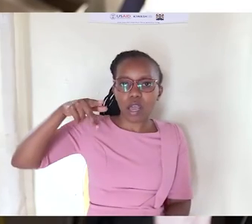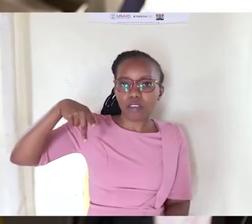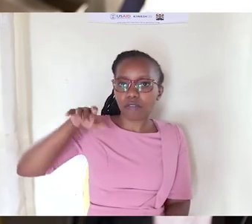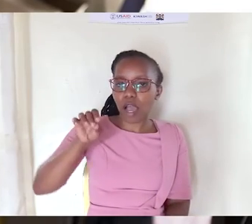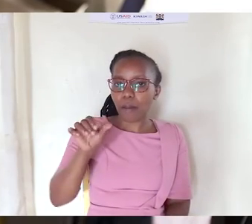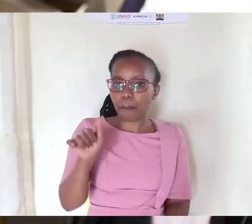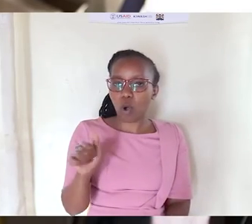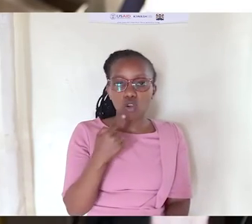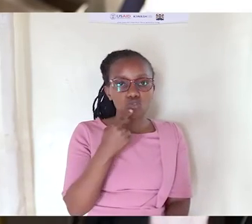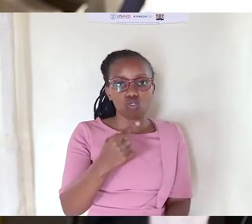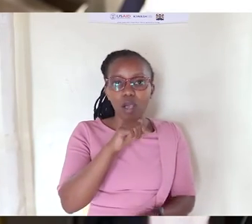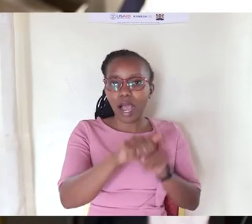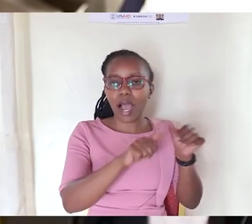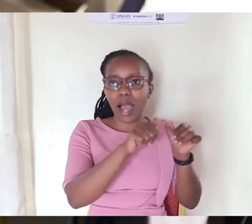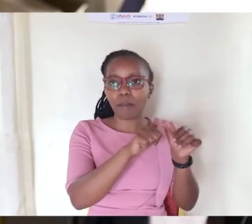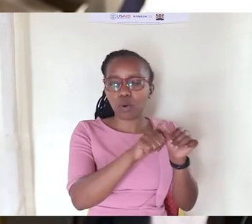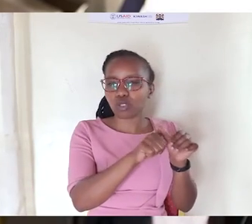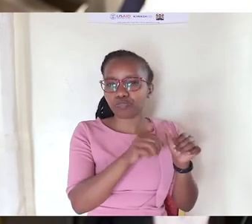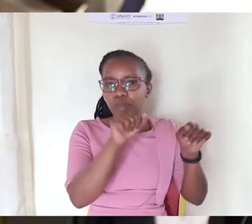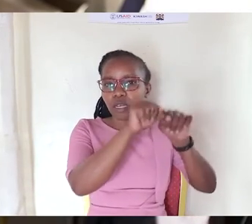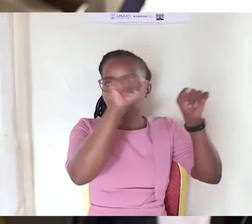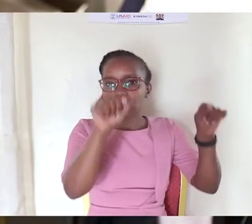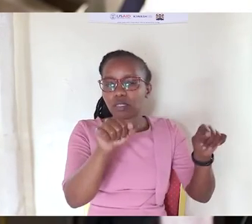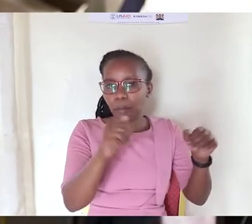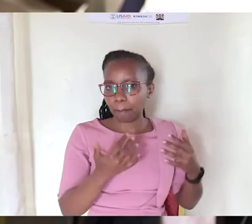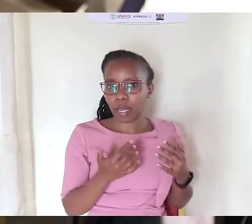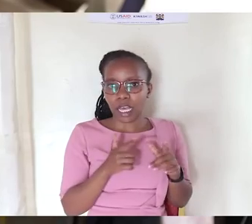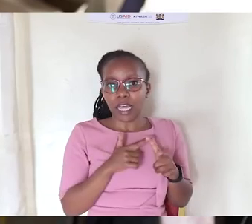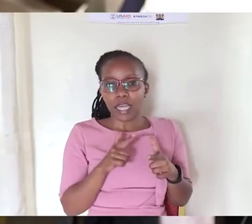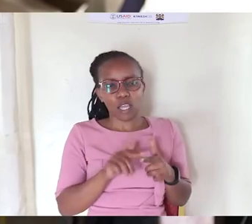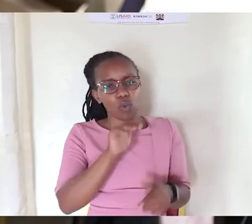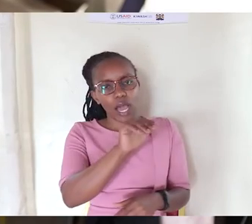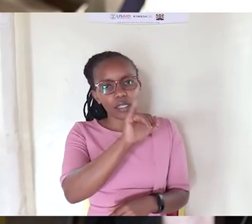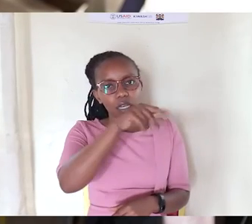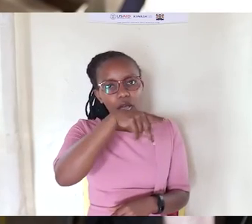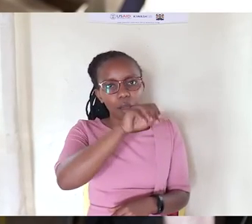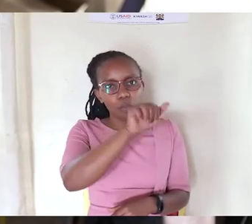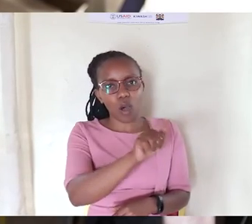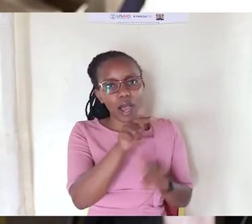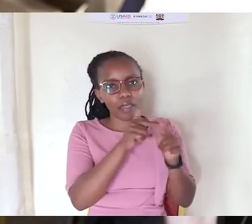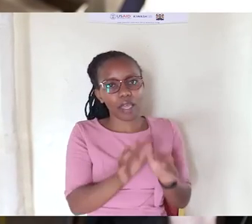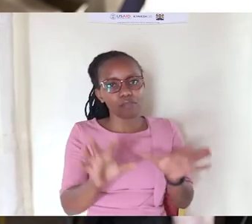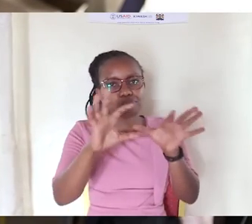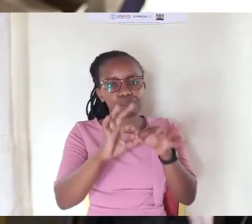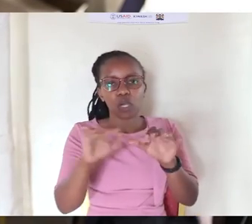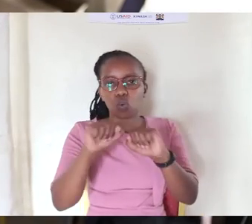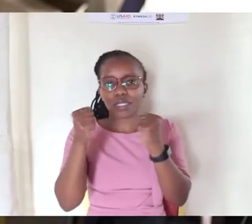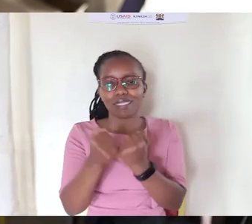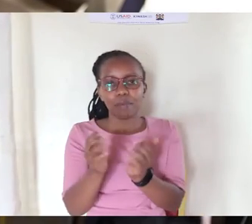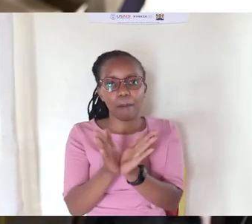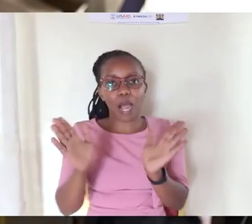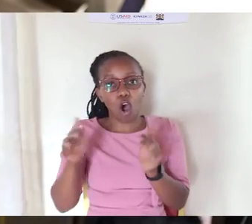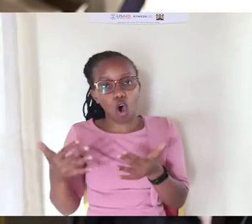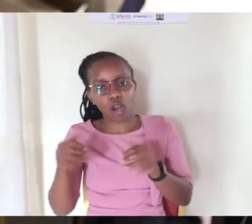about, for the first time, we're going to have some system or the other, we need to ask IPOA, so how are you linking up with civil society, or how is